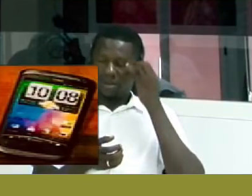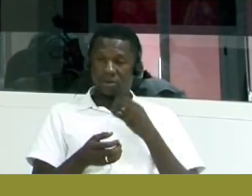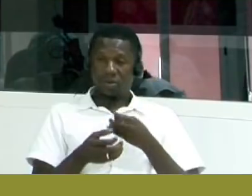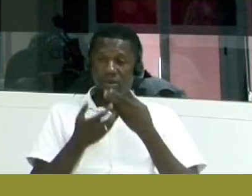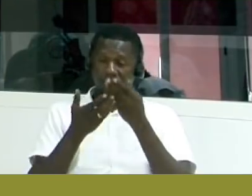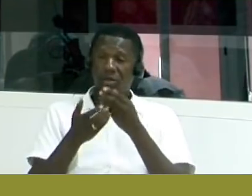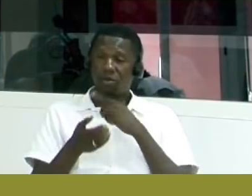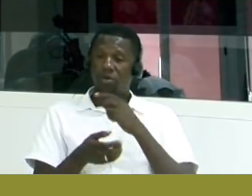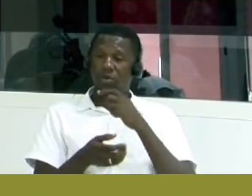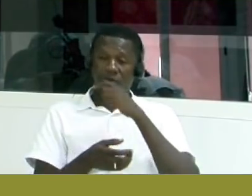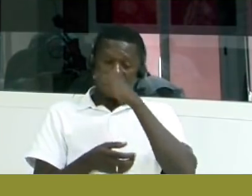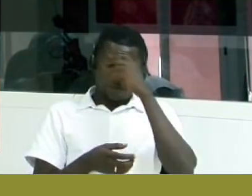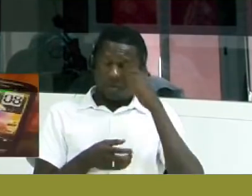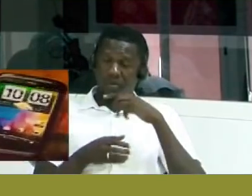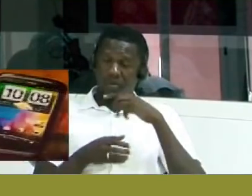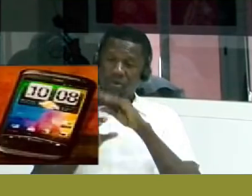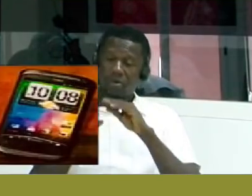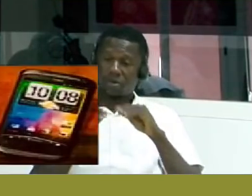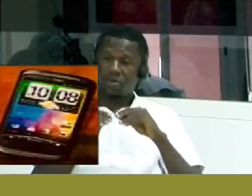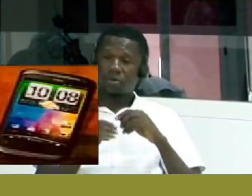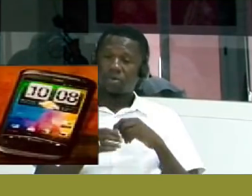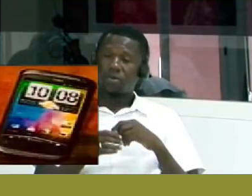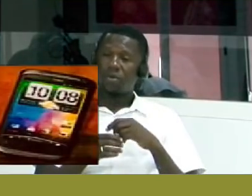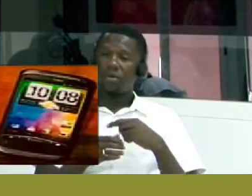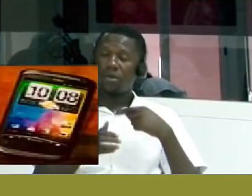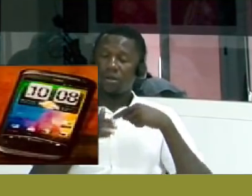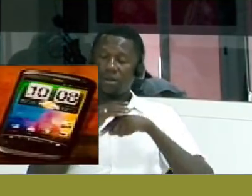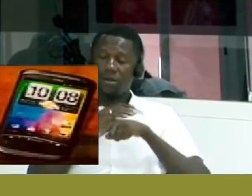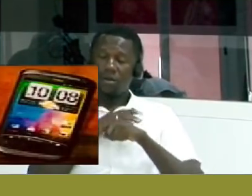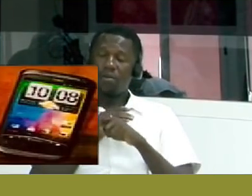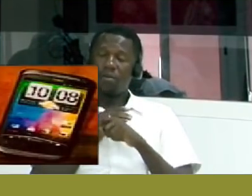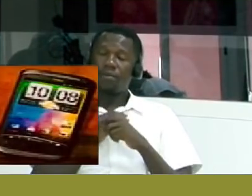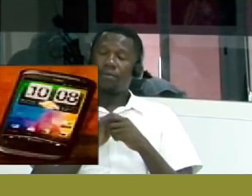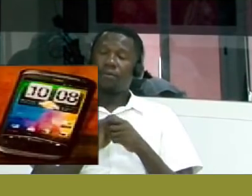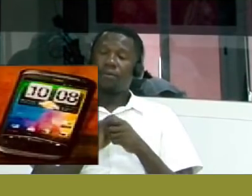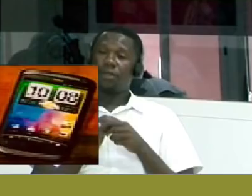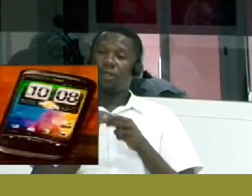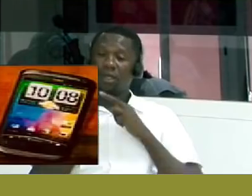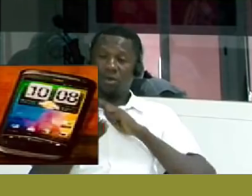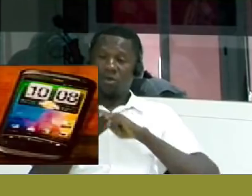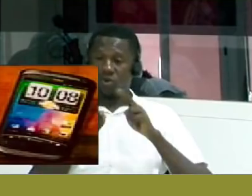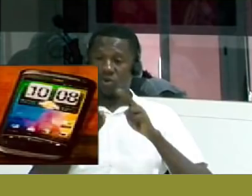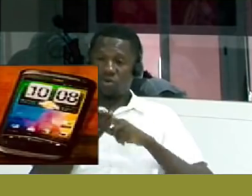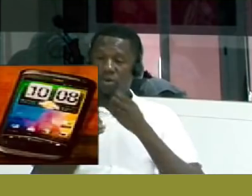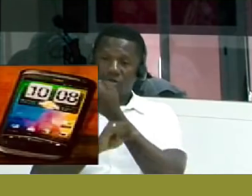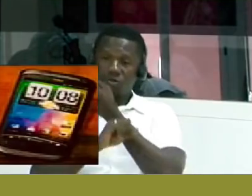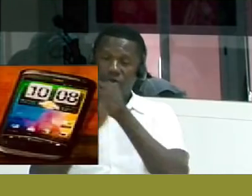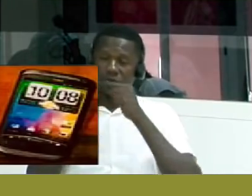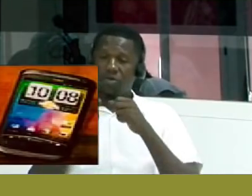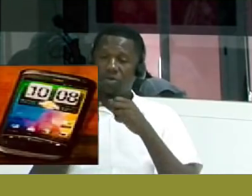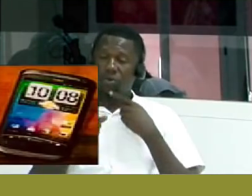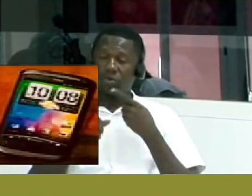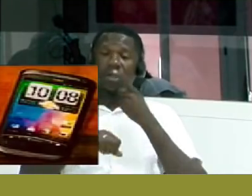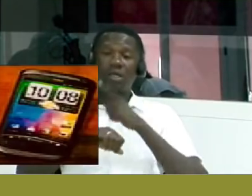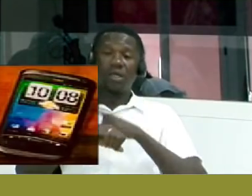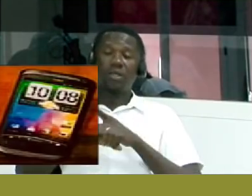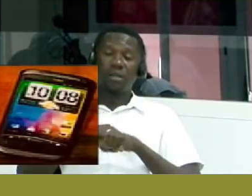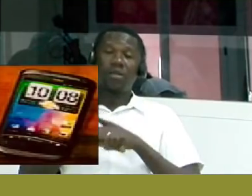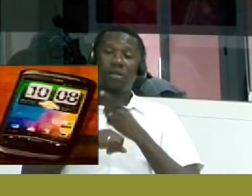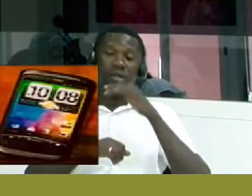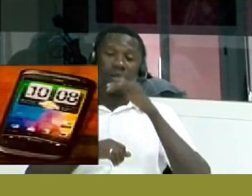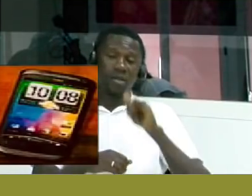operating, you know, in a normal condition during those, during that